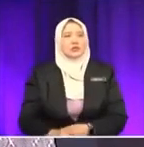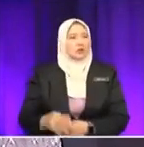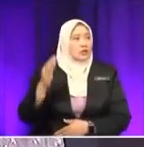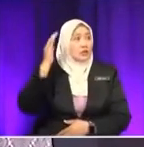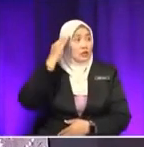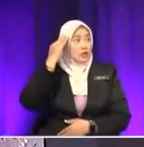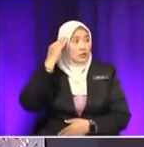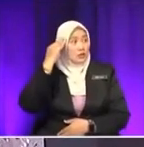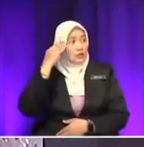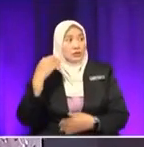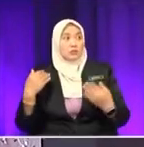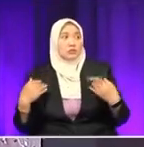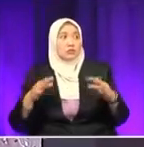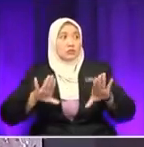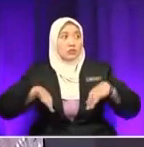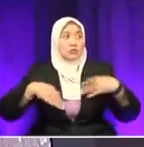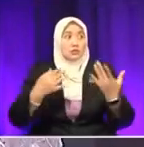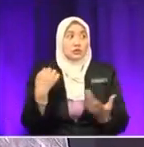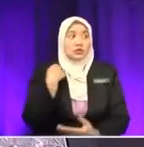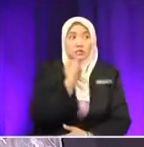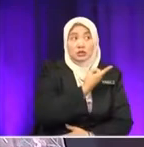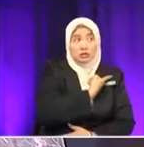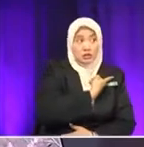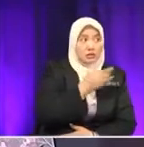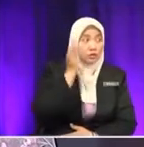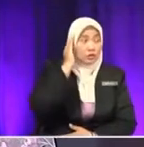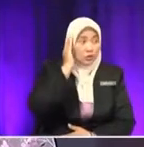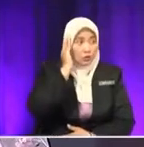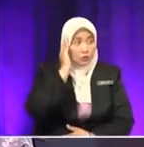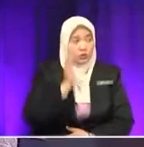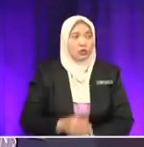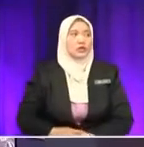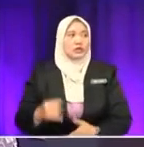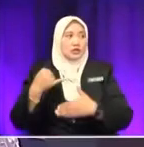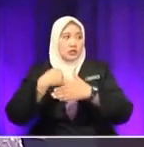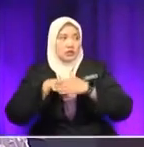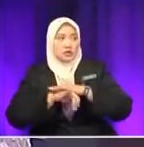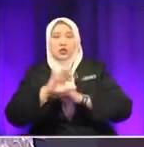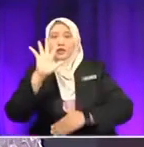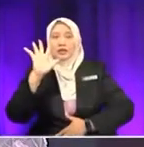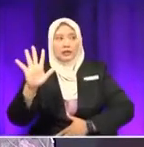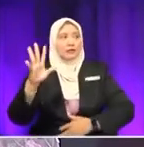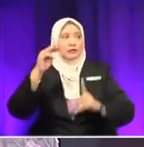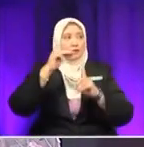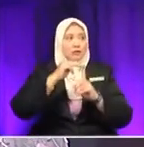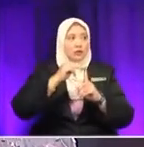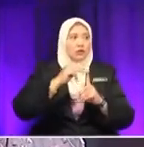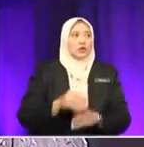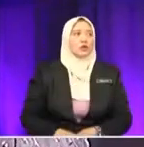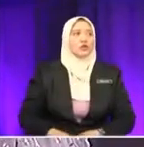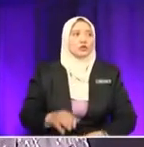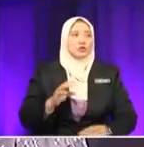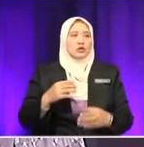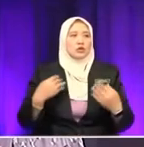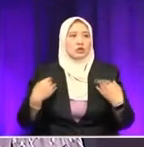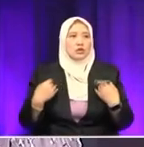with your marking criteria. So that is your content, 5 marks, easy peasy for part 1, part 2, but a little